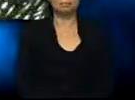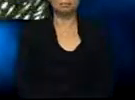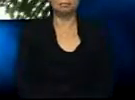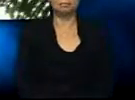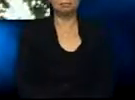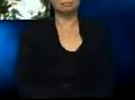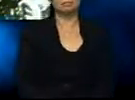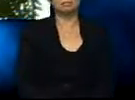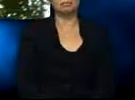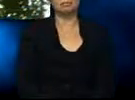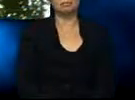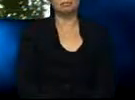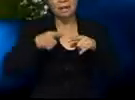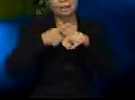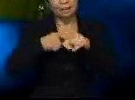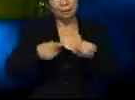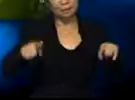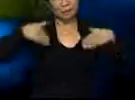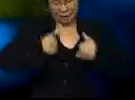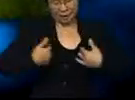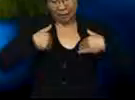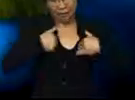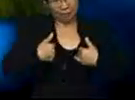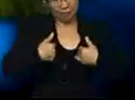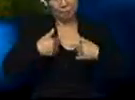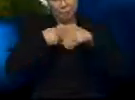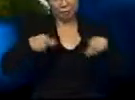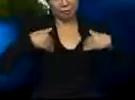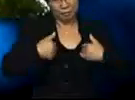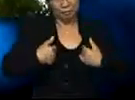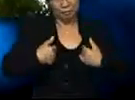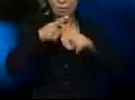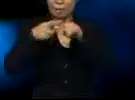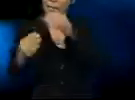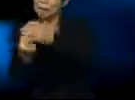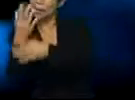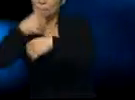Unlike animals, plants make their own food.